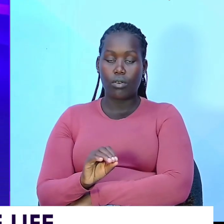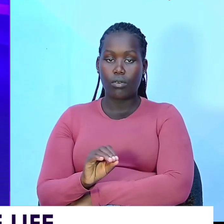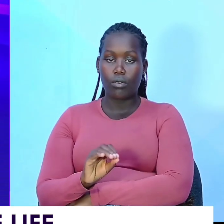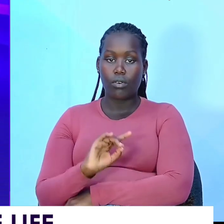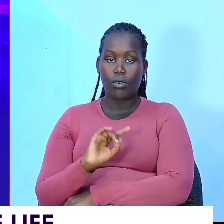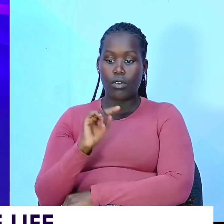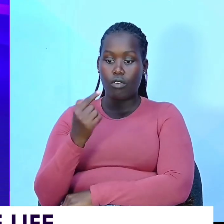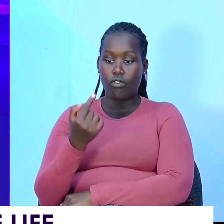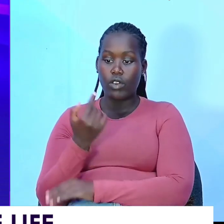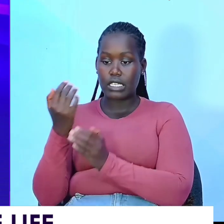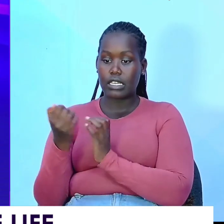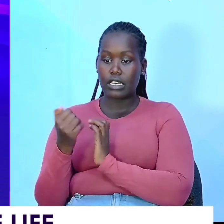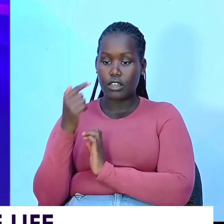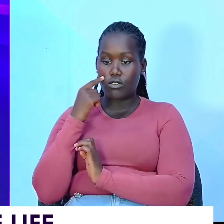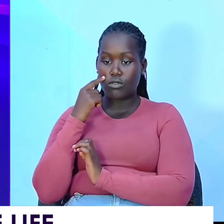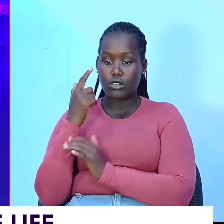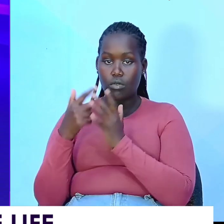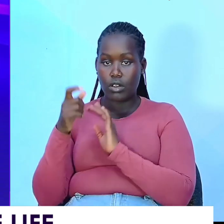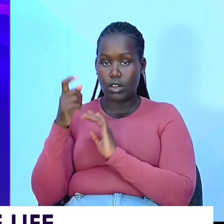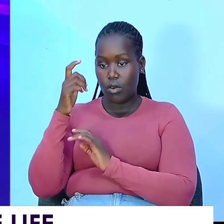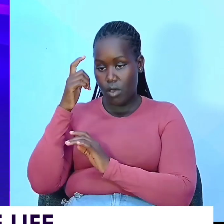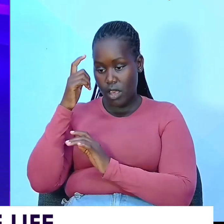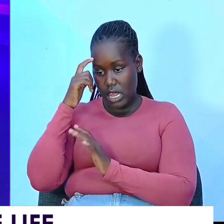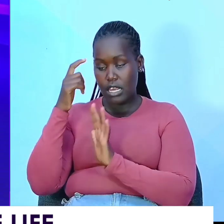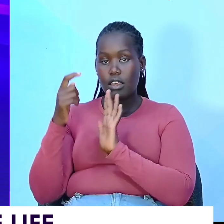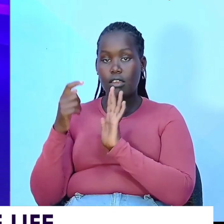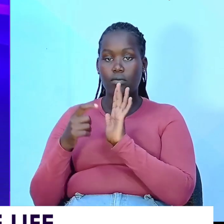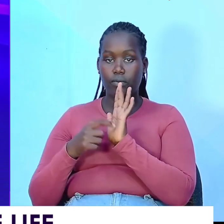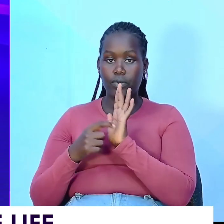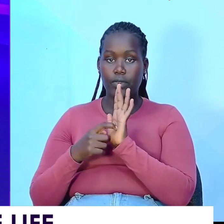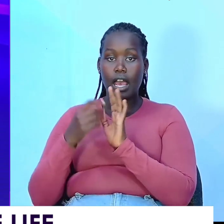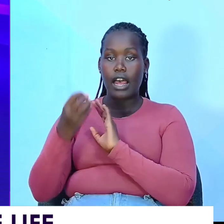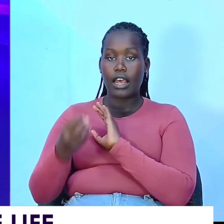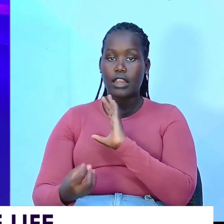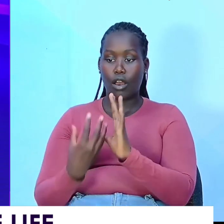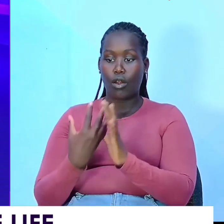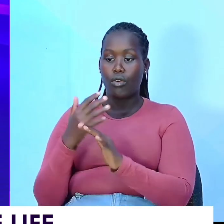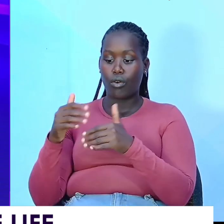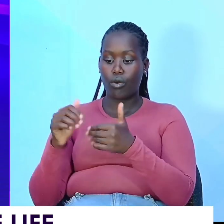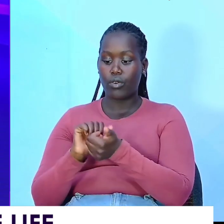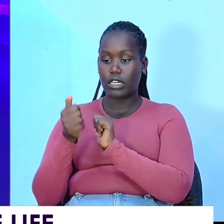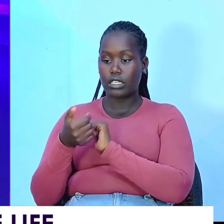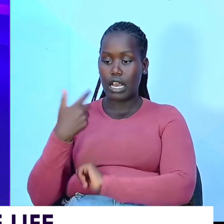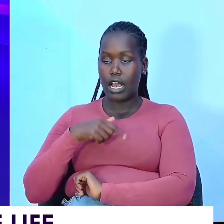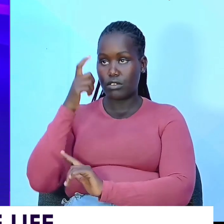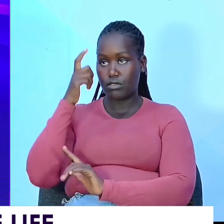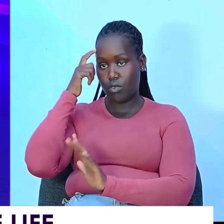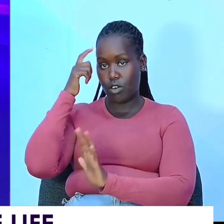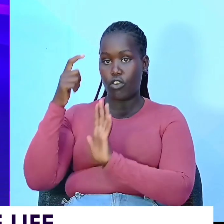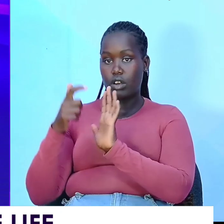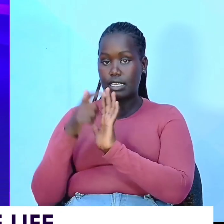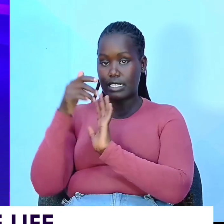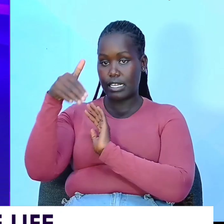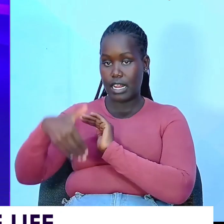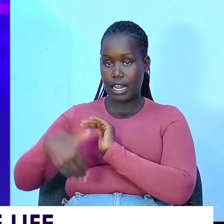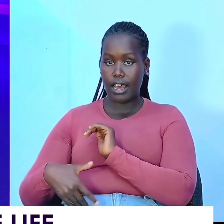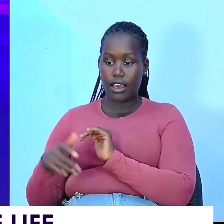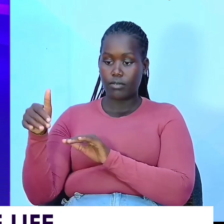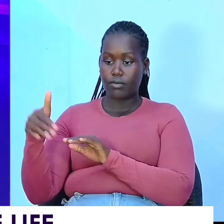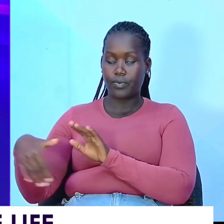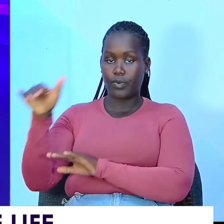of all, they need to see that we recognize the growth, the change. Okay. We do recognize that they are young adults, or they are able to